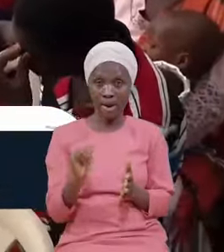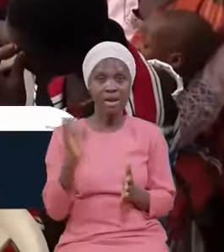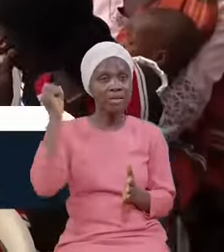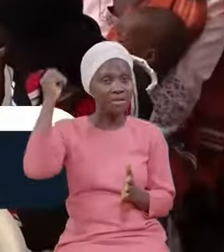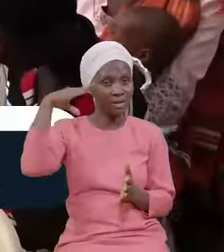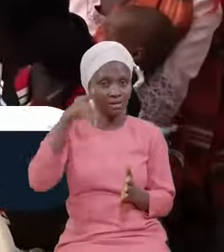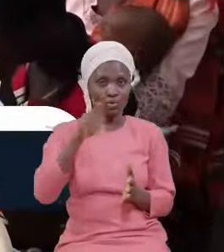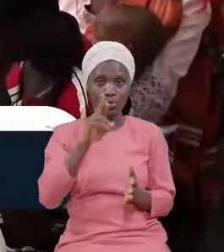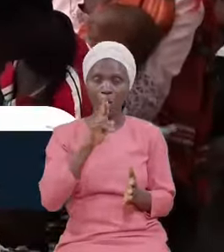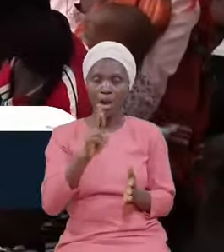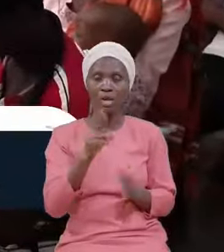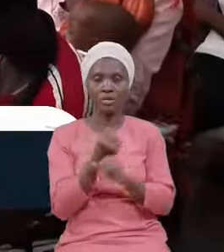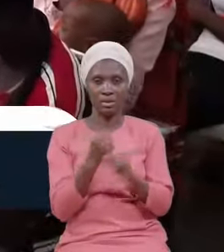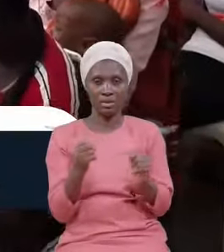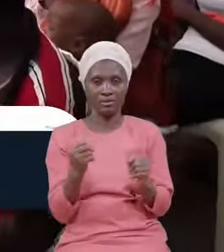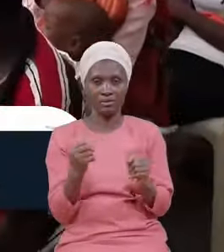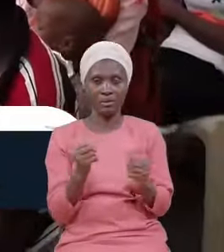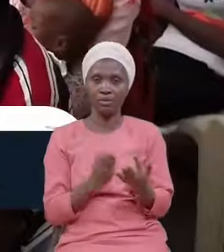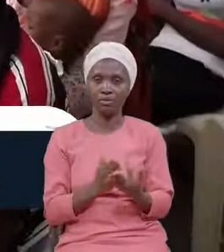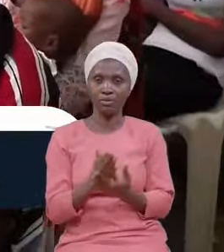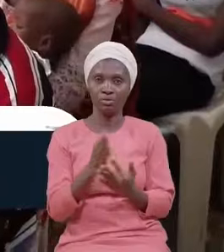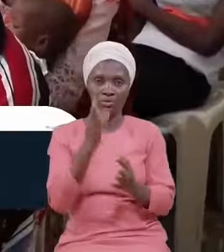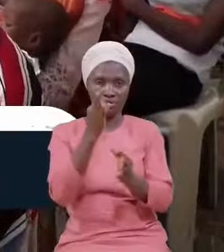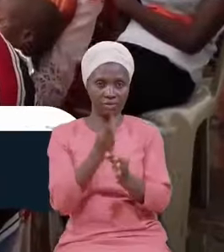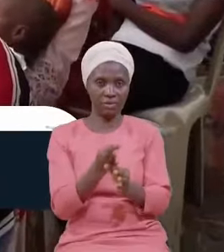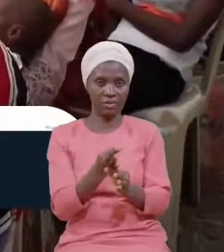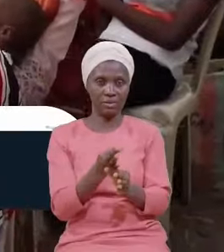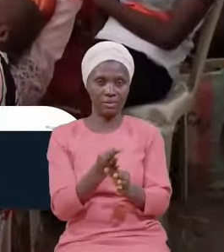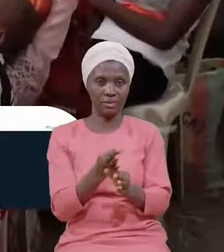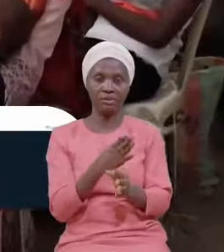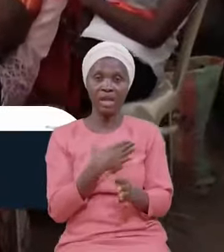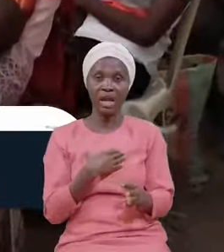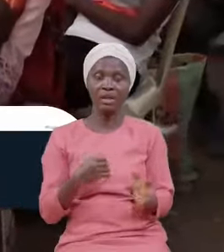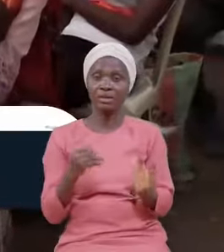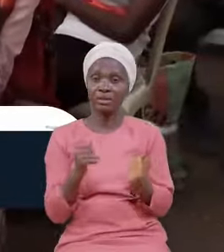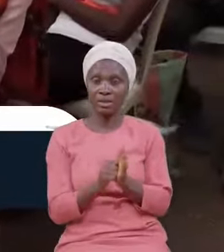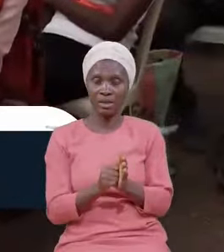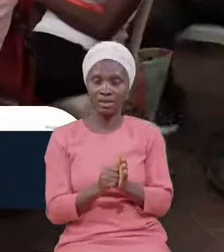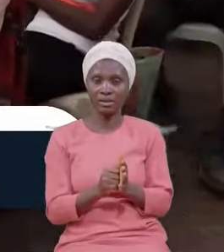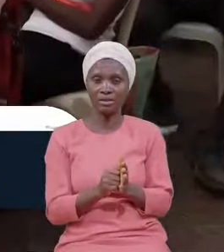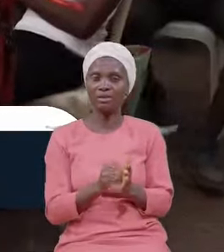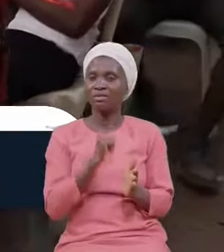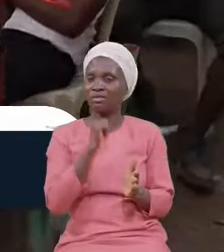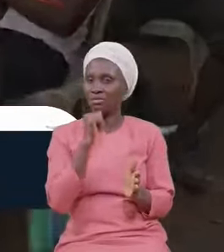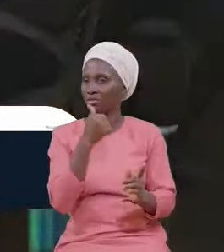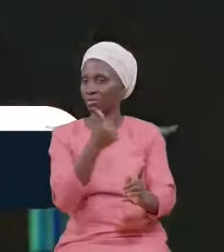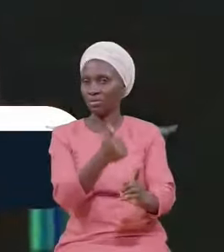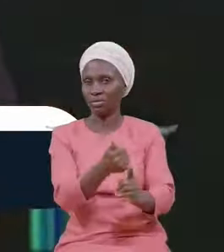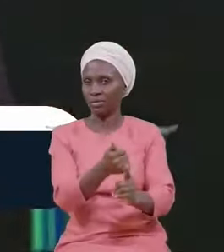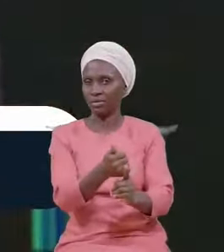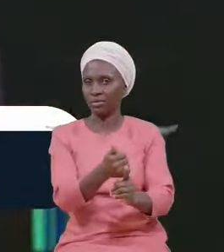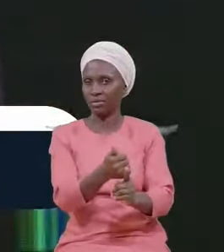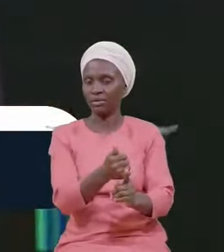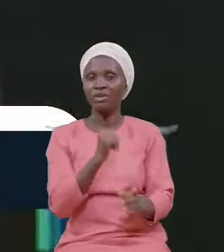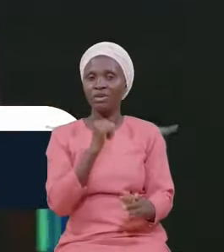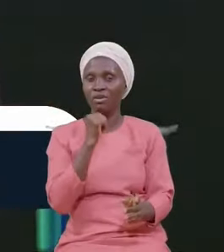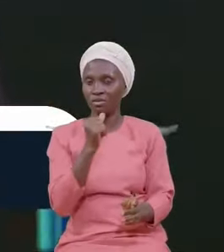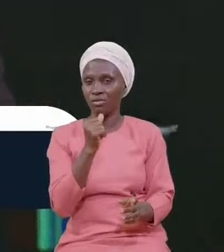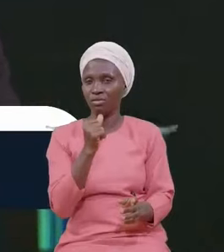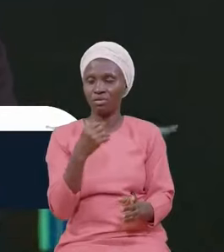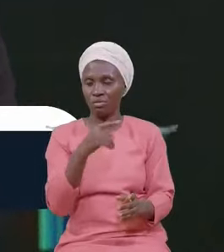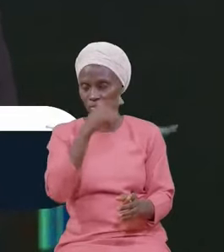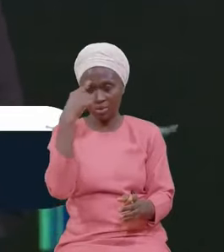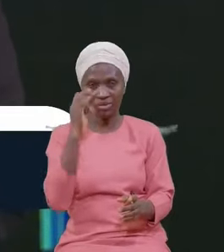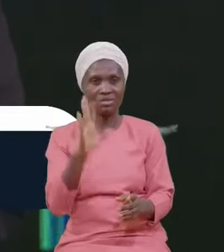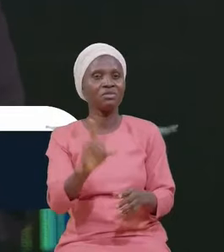saved through faith and that not of yourself not of your lable